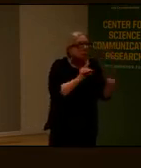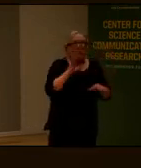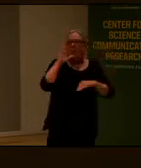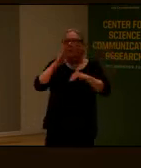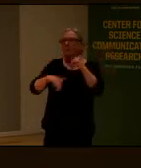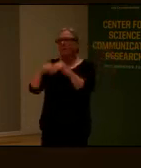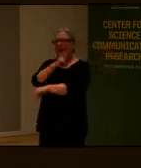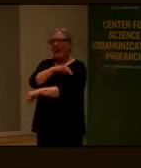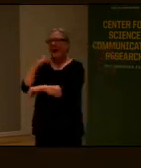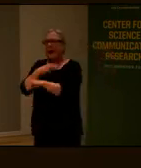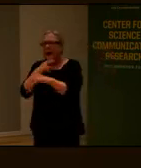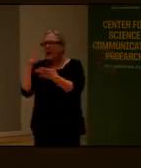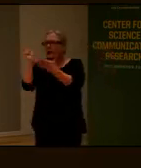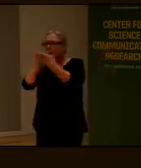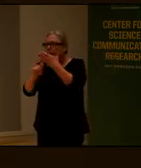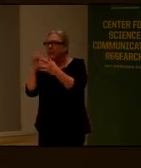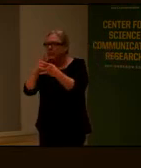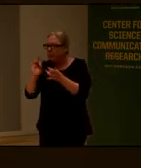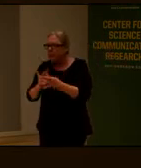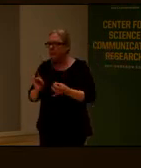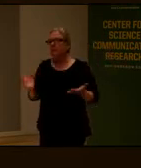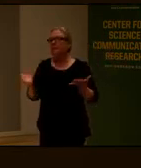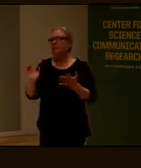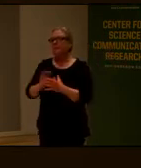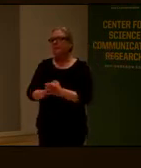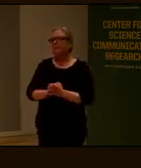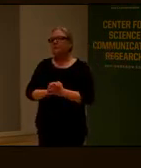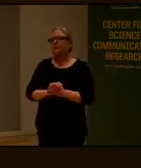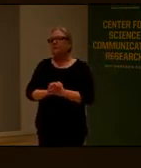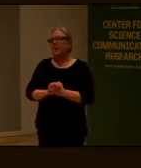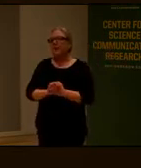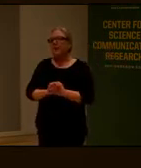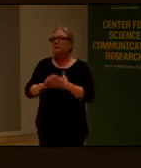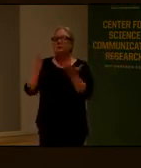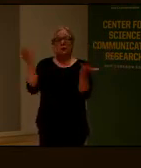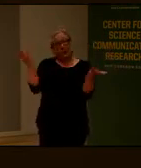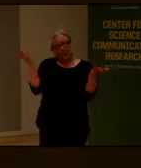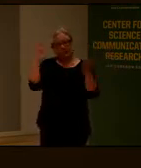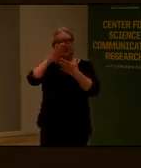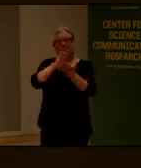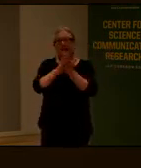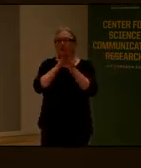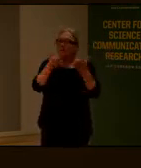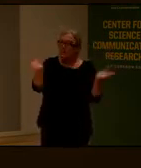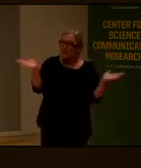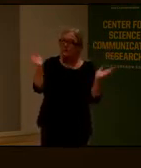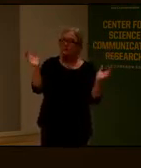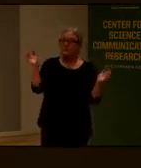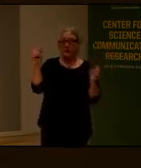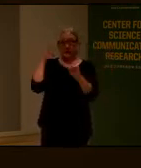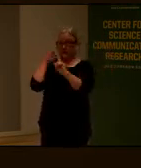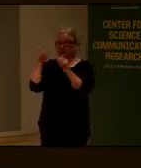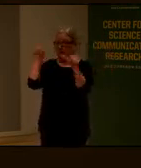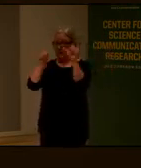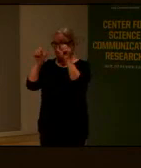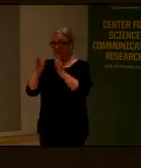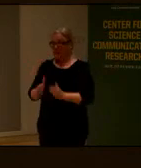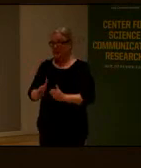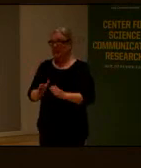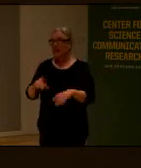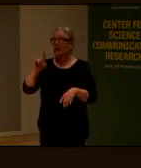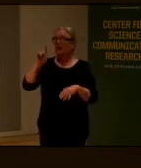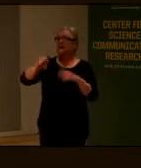information and the way information is. Academics in general and scientists in particular tend to lead with